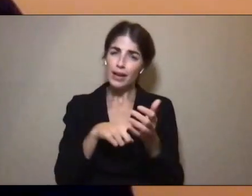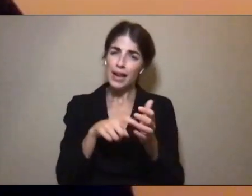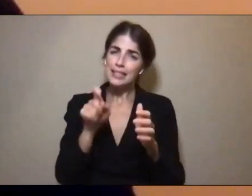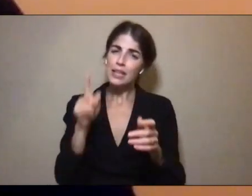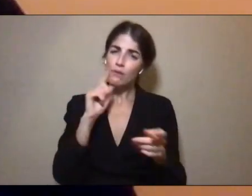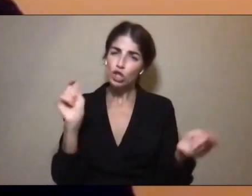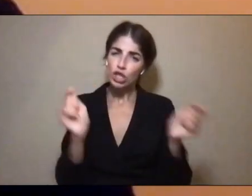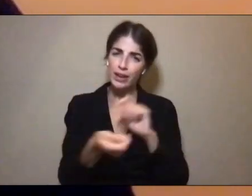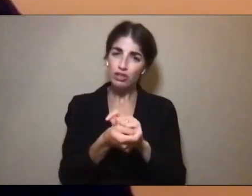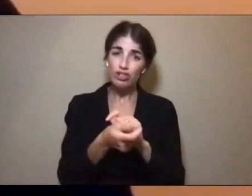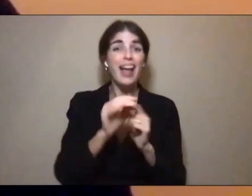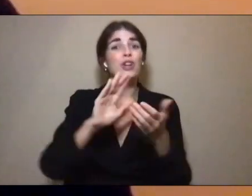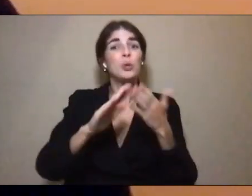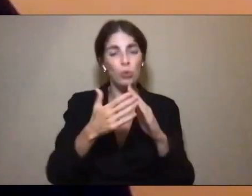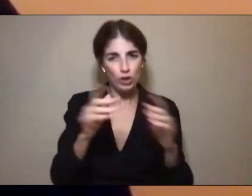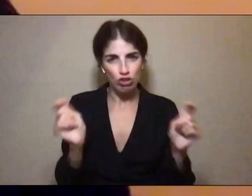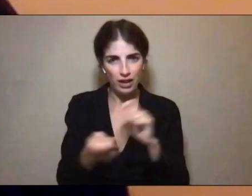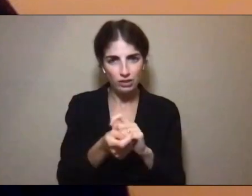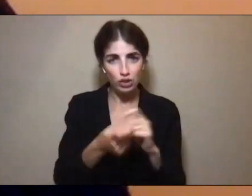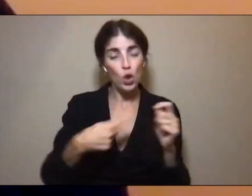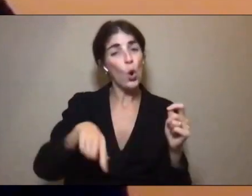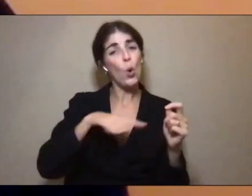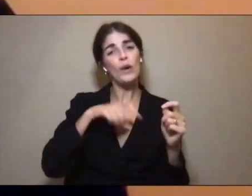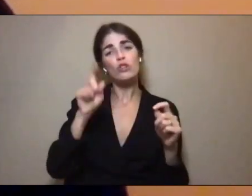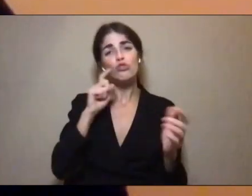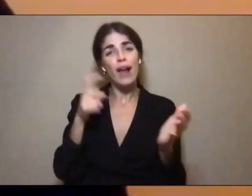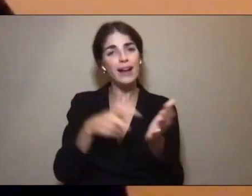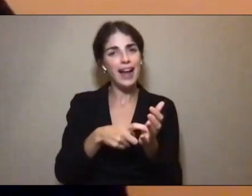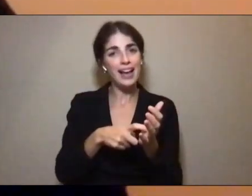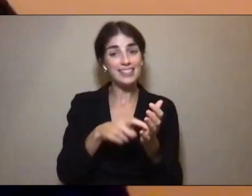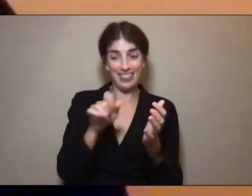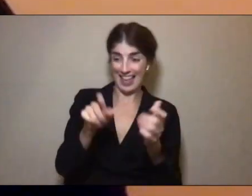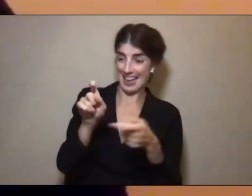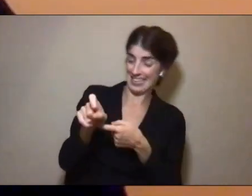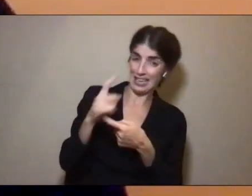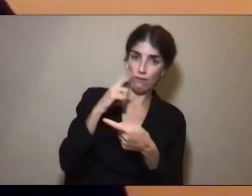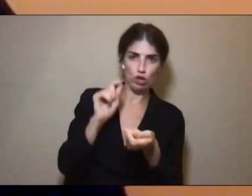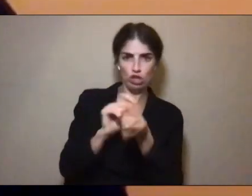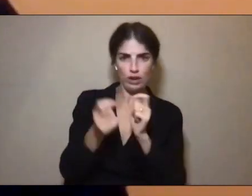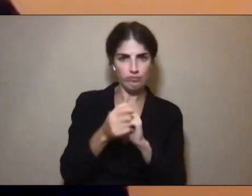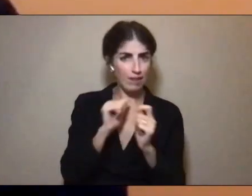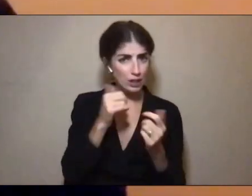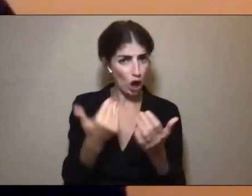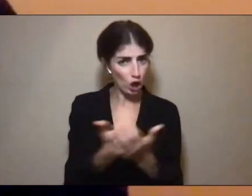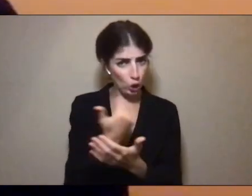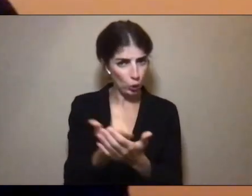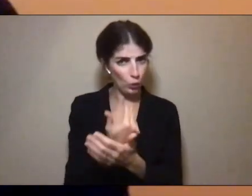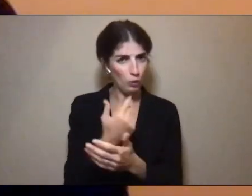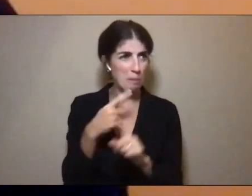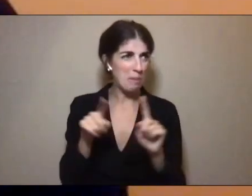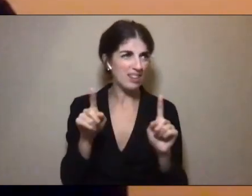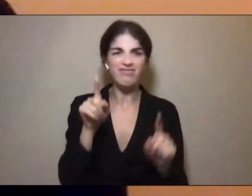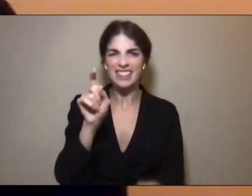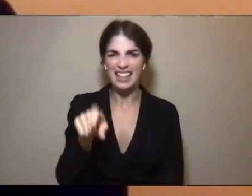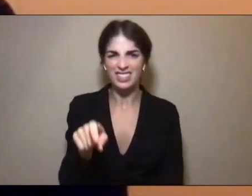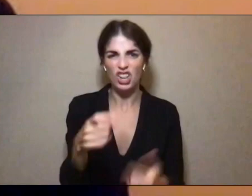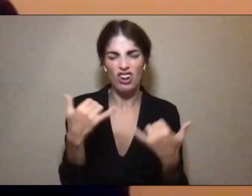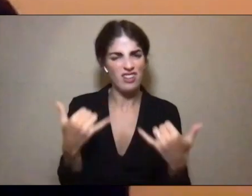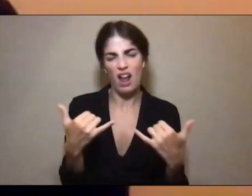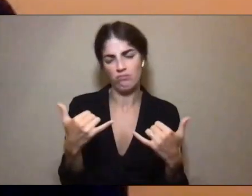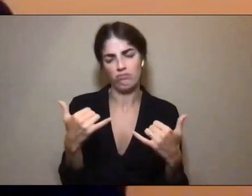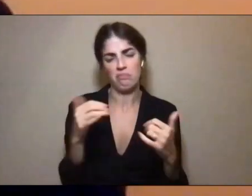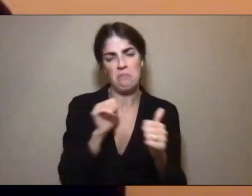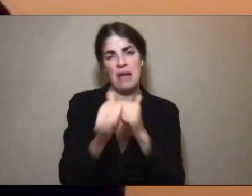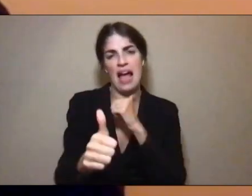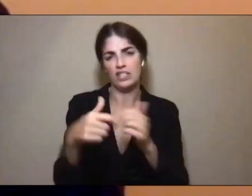change. We want to recognize that this need for change is not new, but long overdue. And the way forward is often not